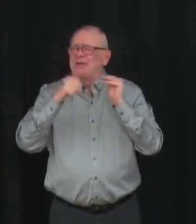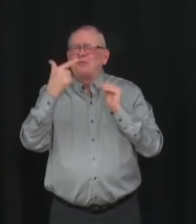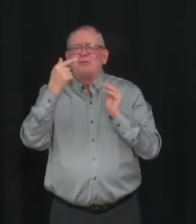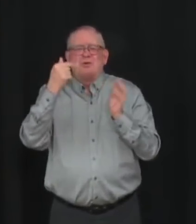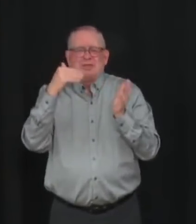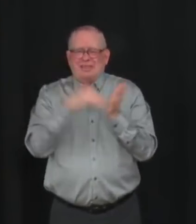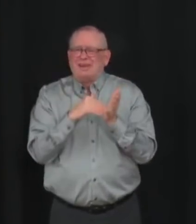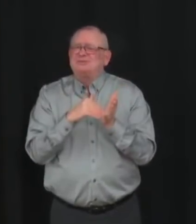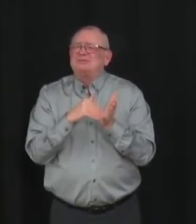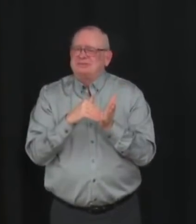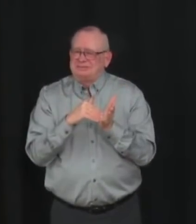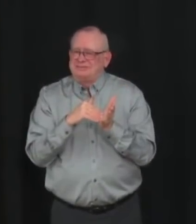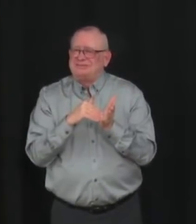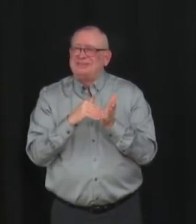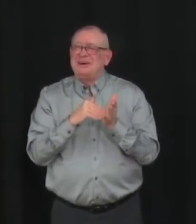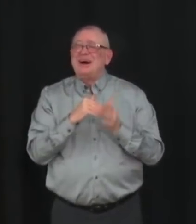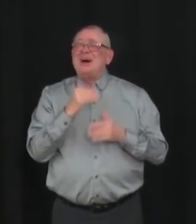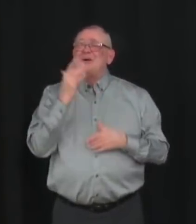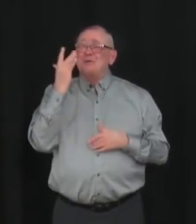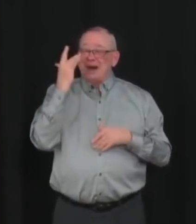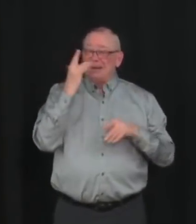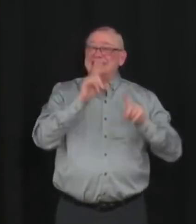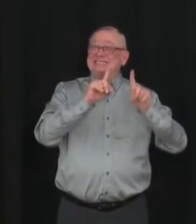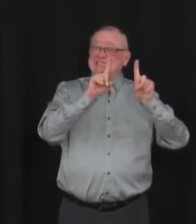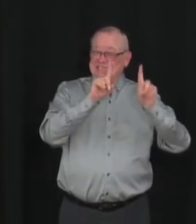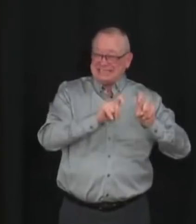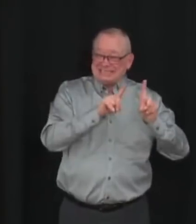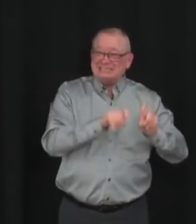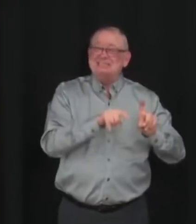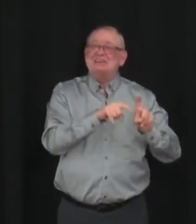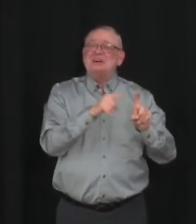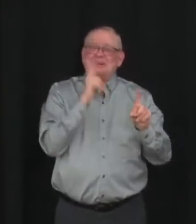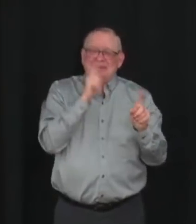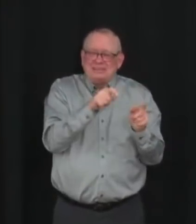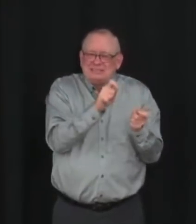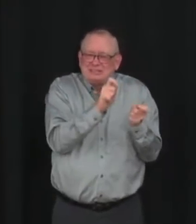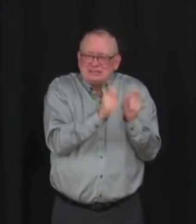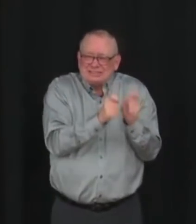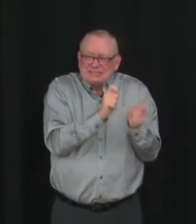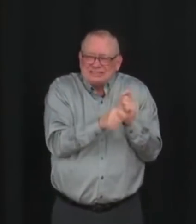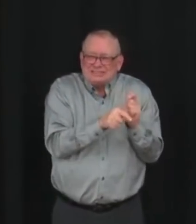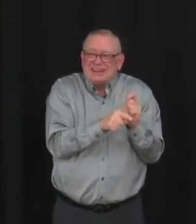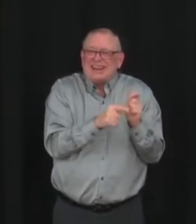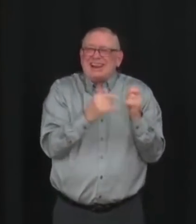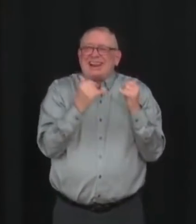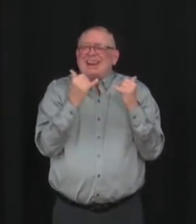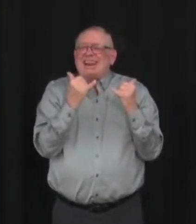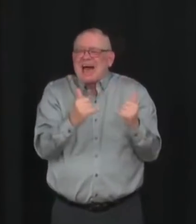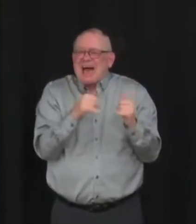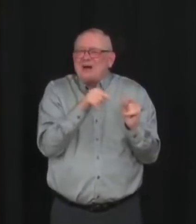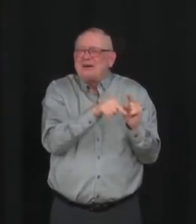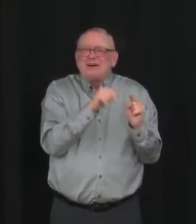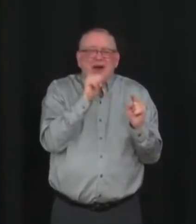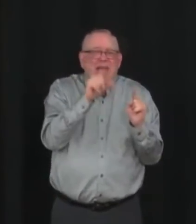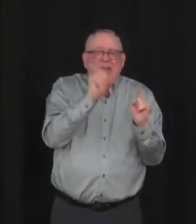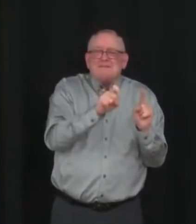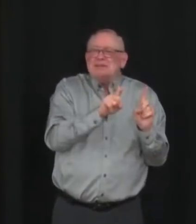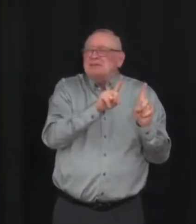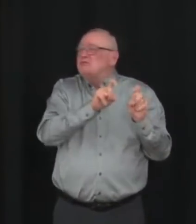necessary recent adjustment to testing protocols, similar to other provinces coping with extraordinary volumes of